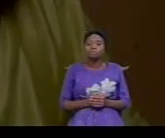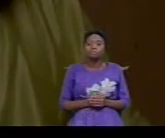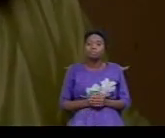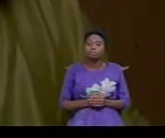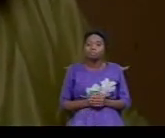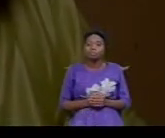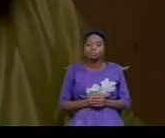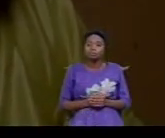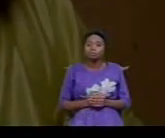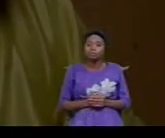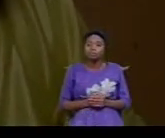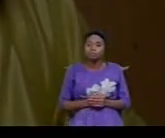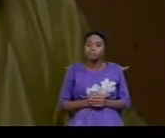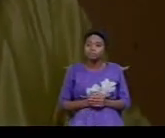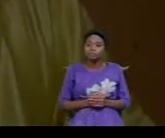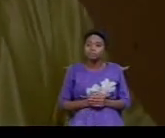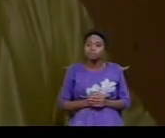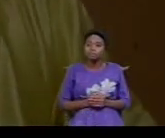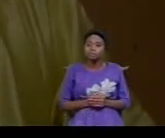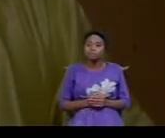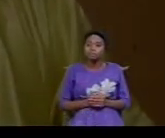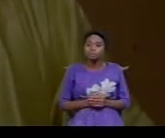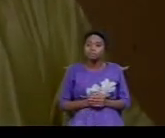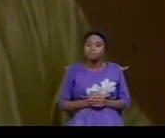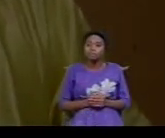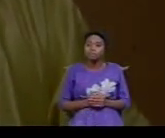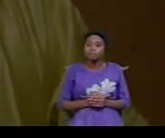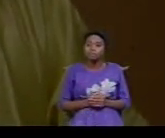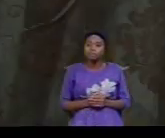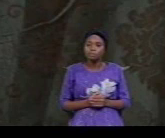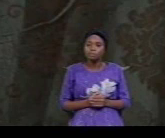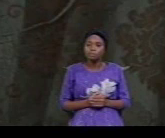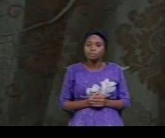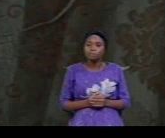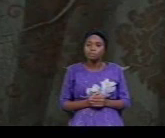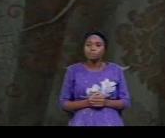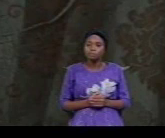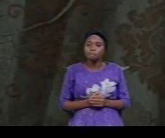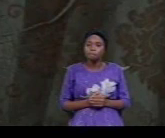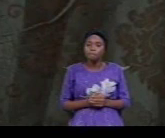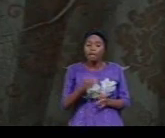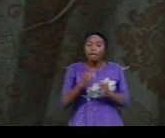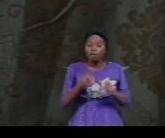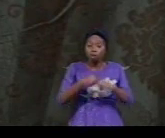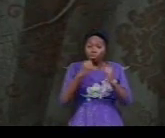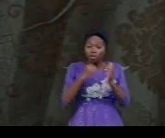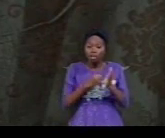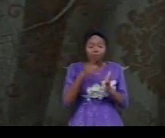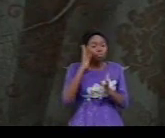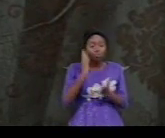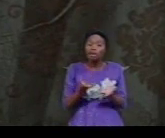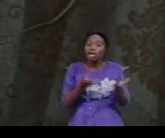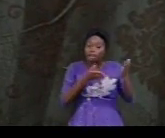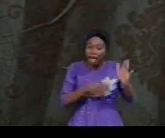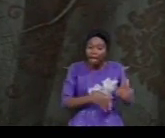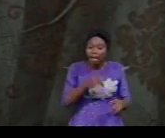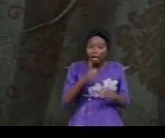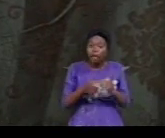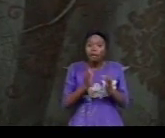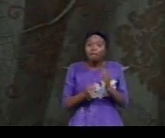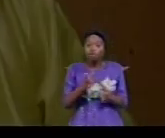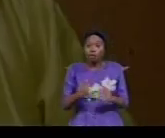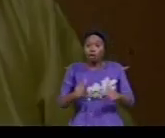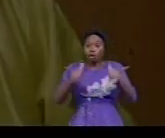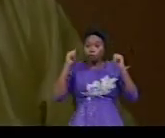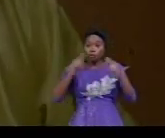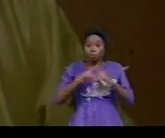A call for break is a call for death. Your refusal to donate your blood